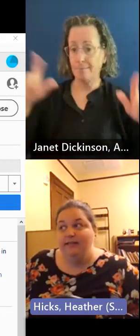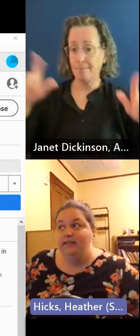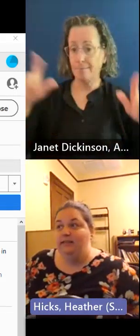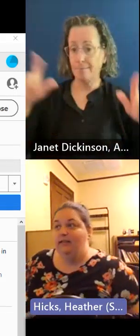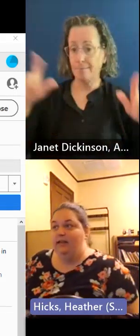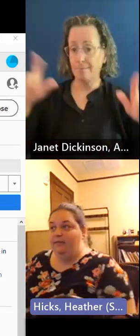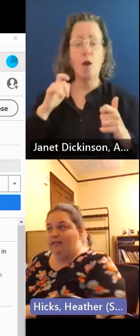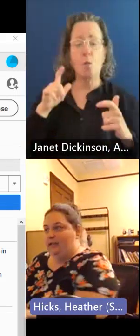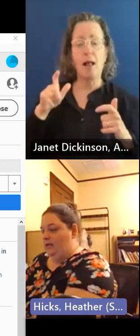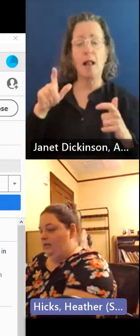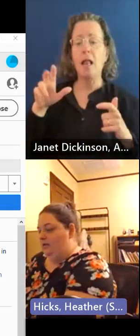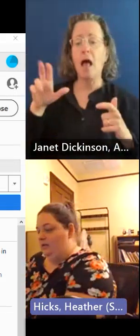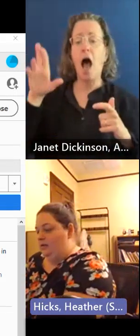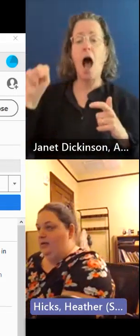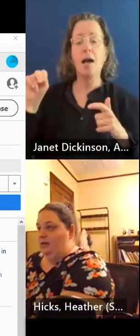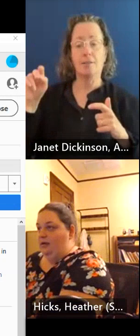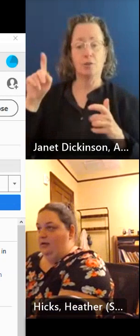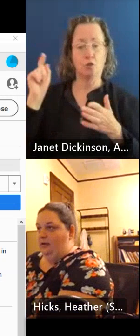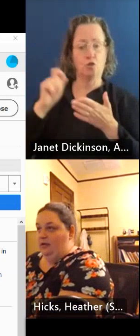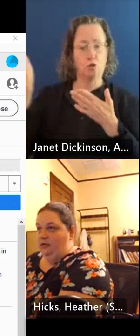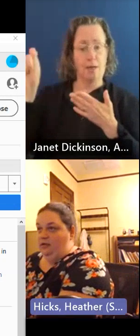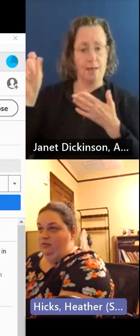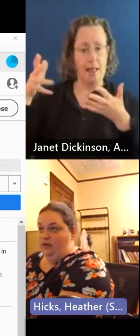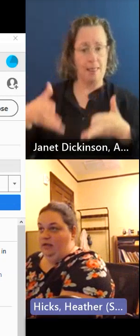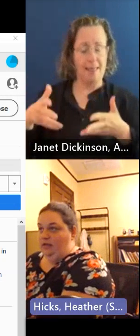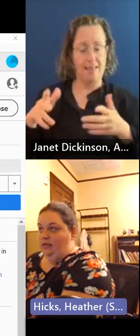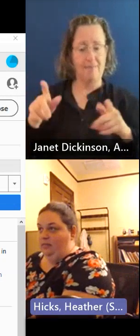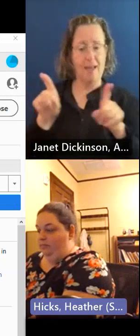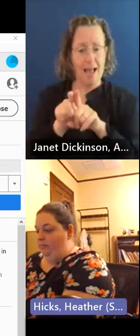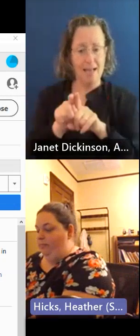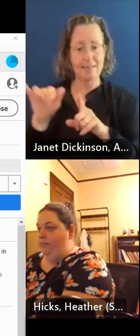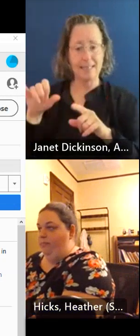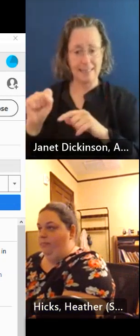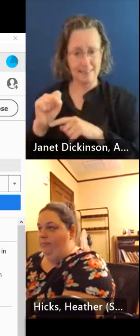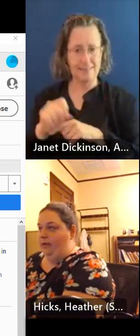uncheck leave as is, and I'm going to say intranet